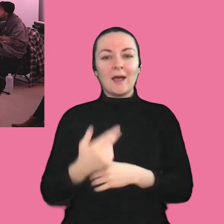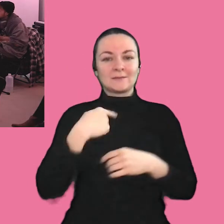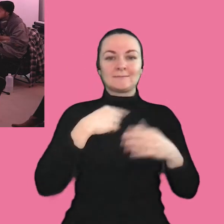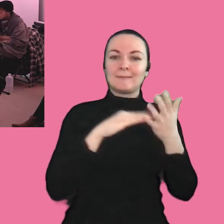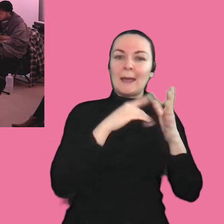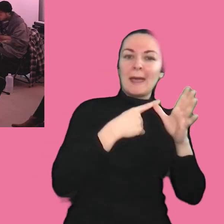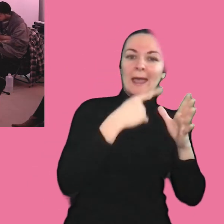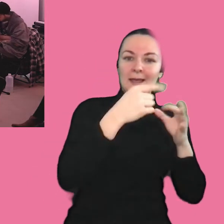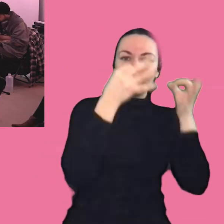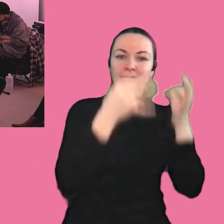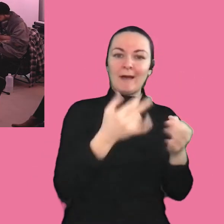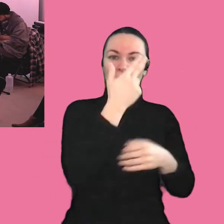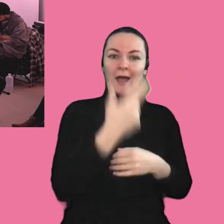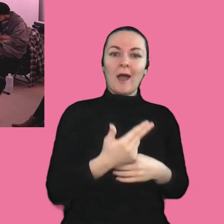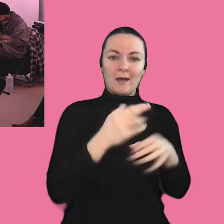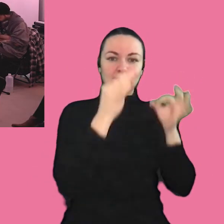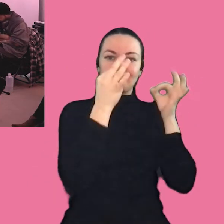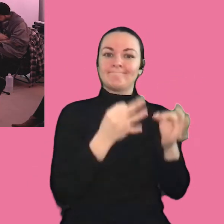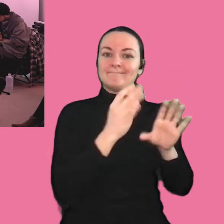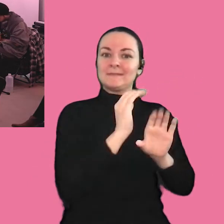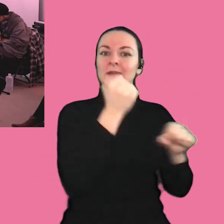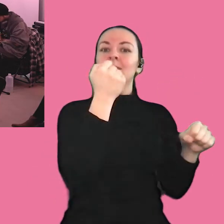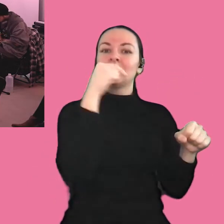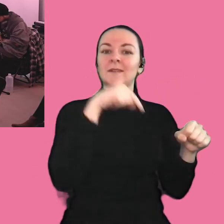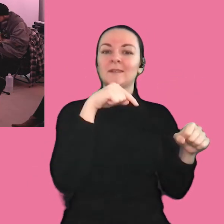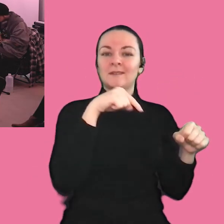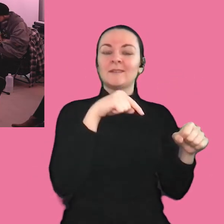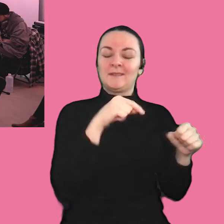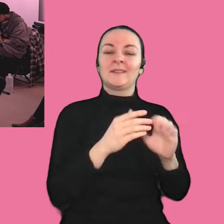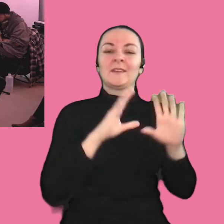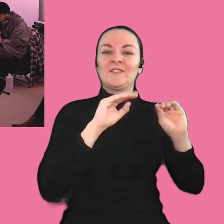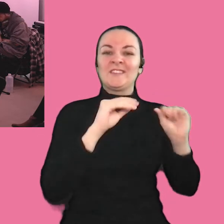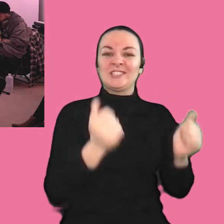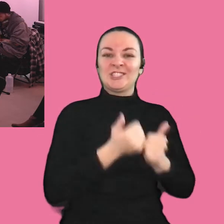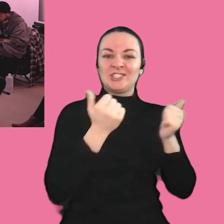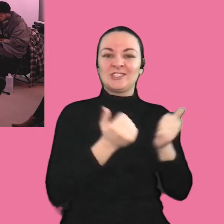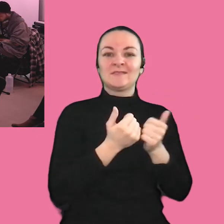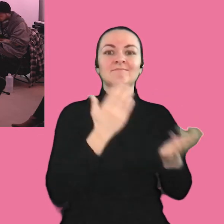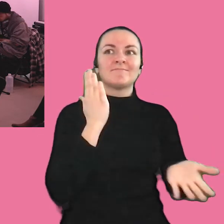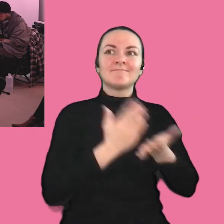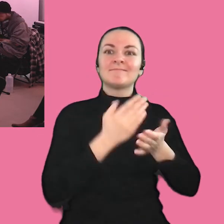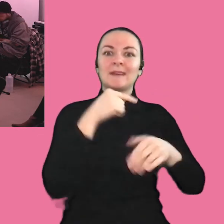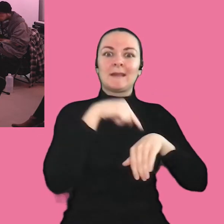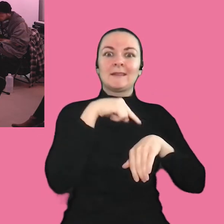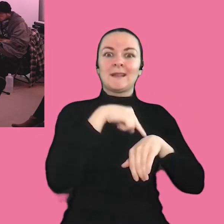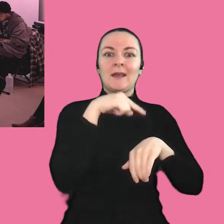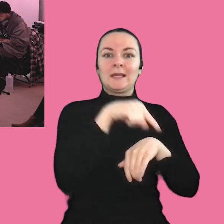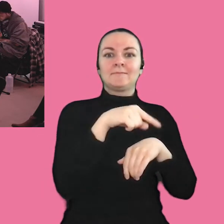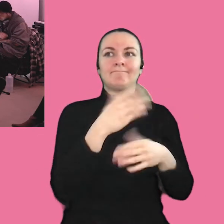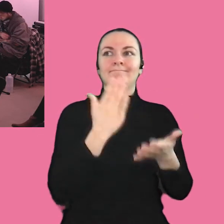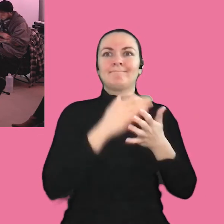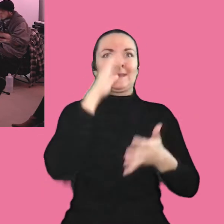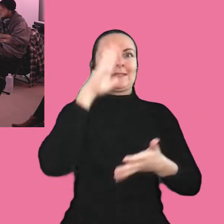Art, I did a master's in fine art at the art school, and actually that time